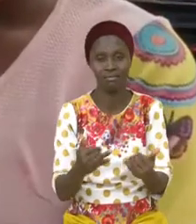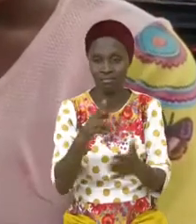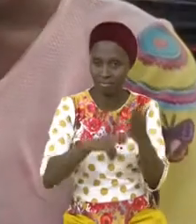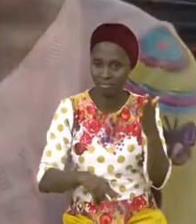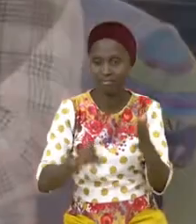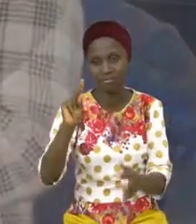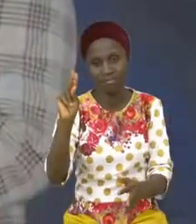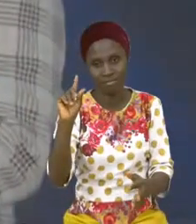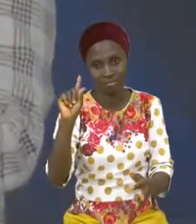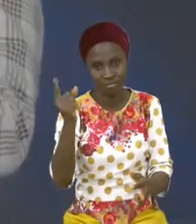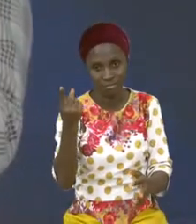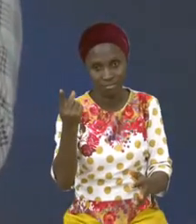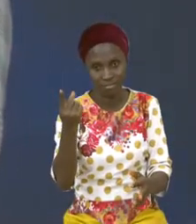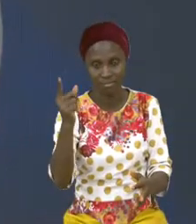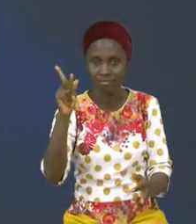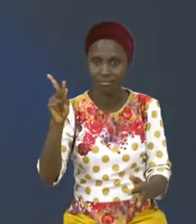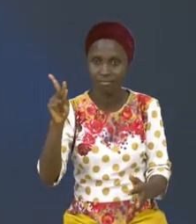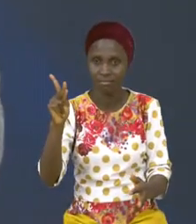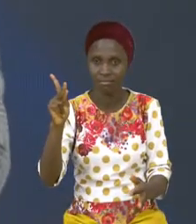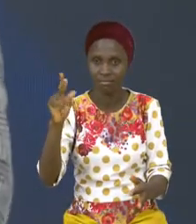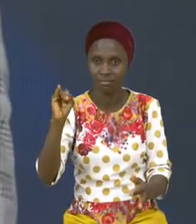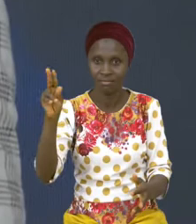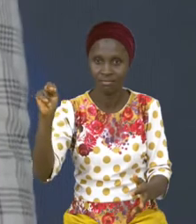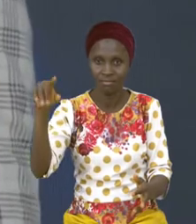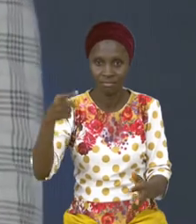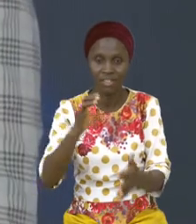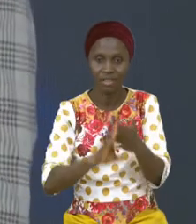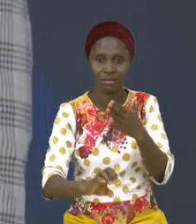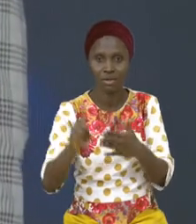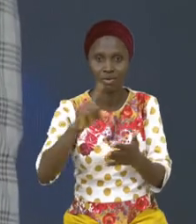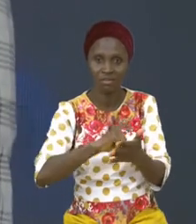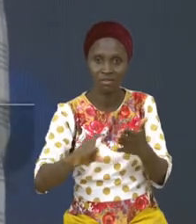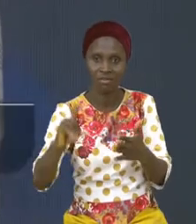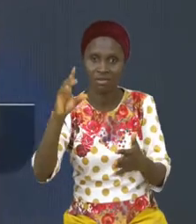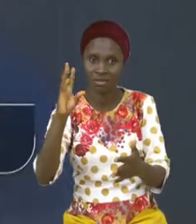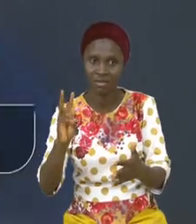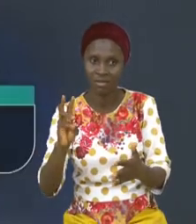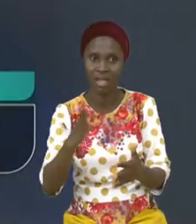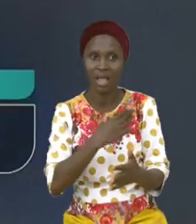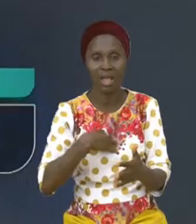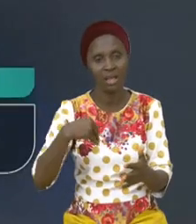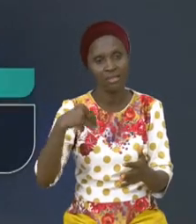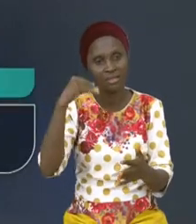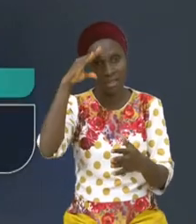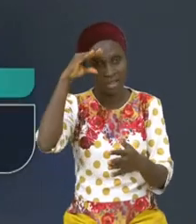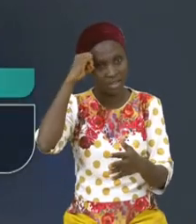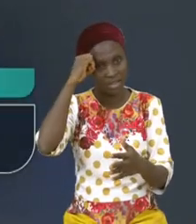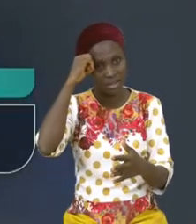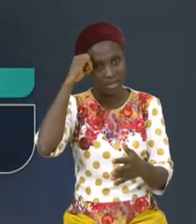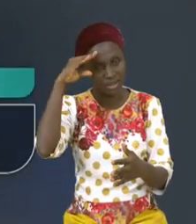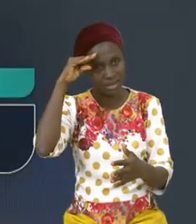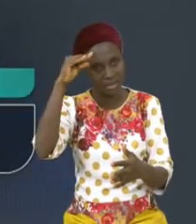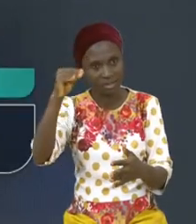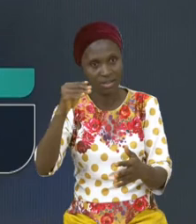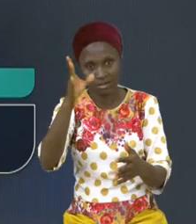chapter one reading from verse 6 and his father had not displeased him at